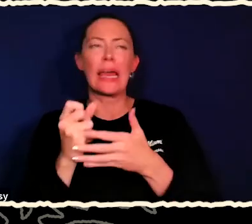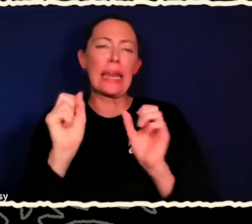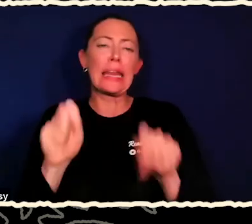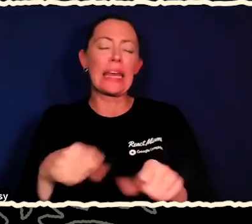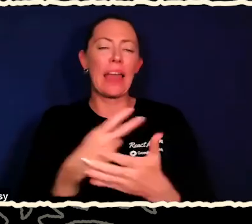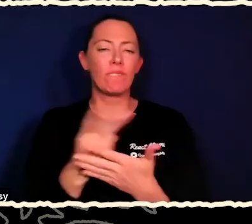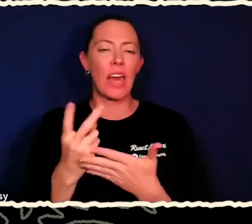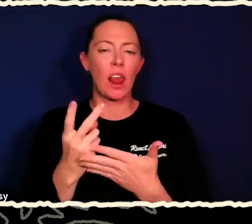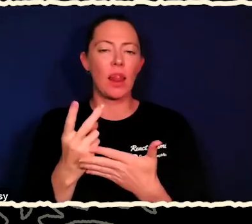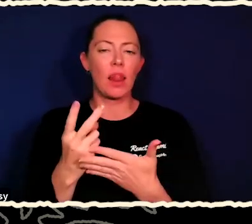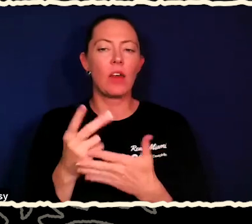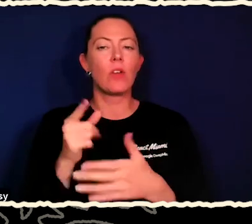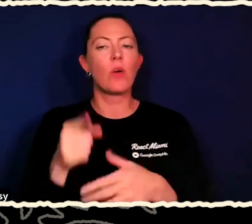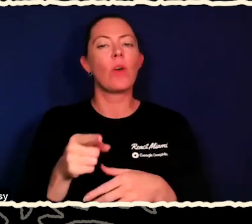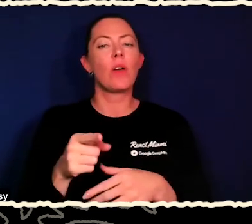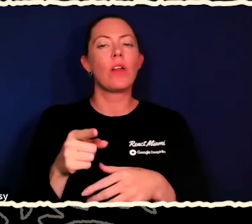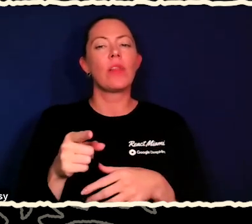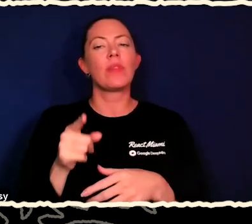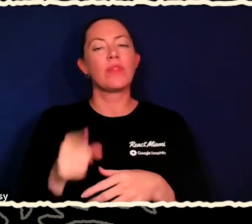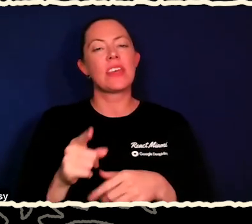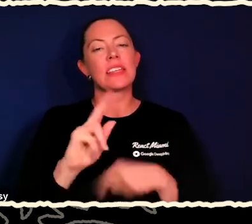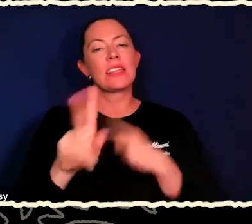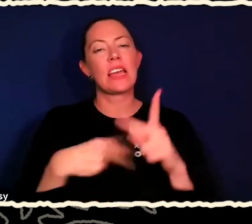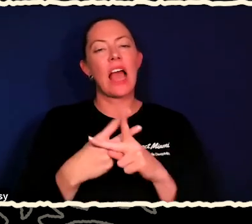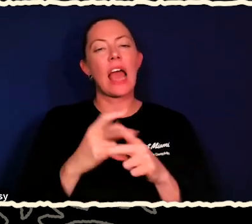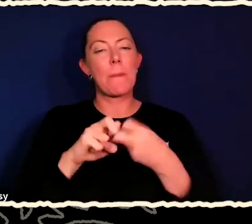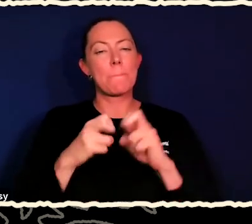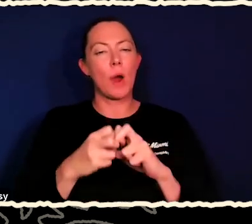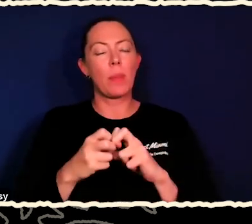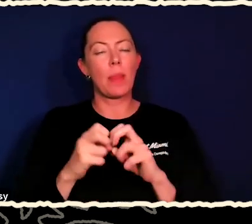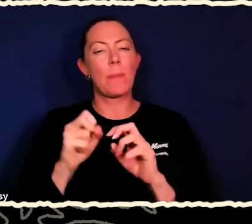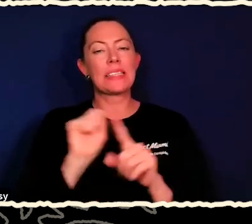the shape of problems state machines were designed for.